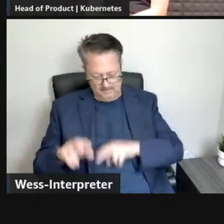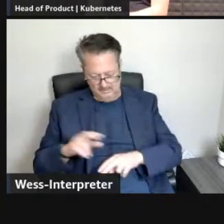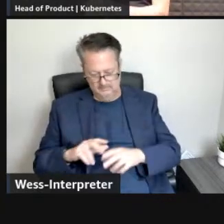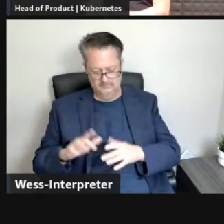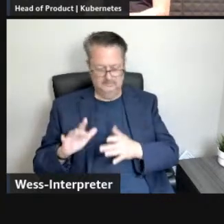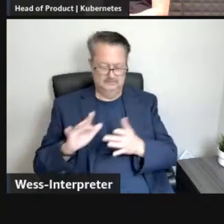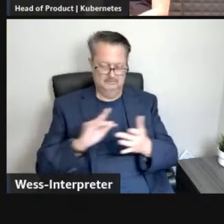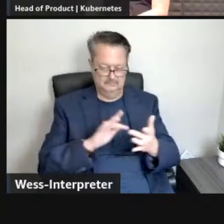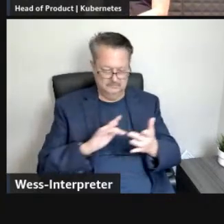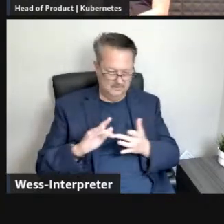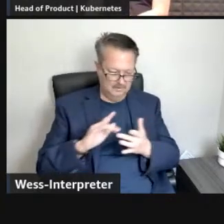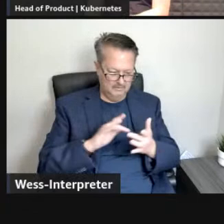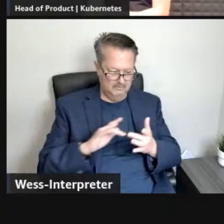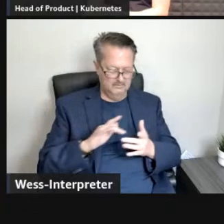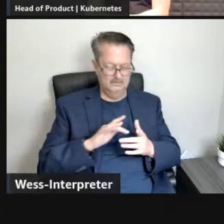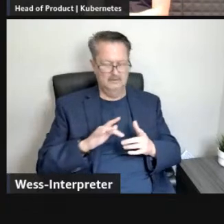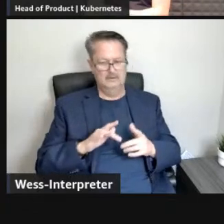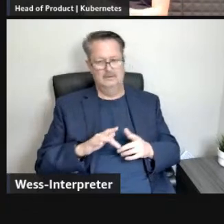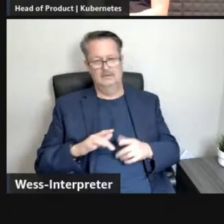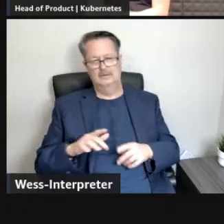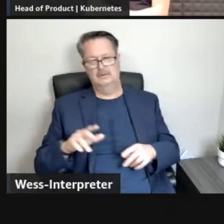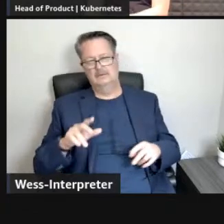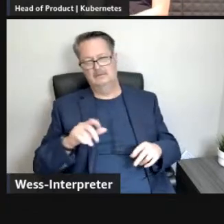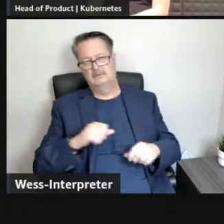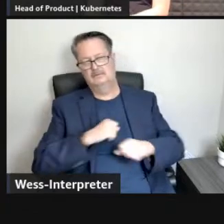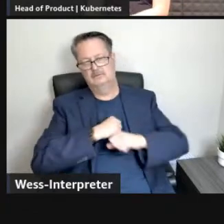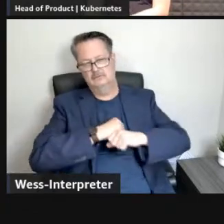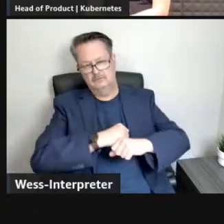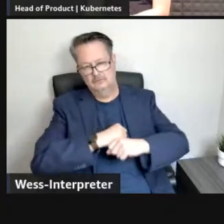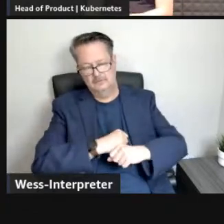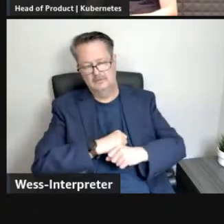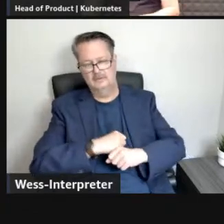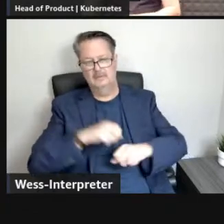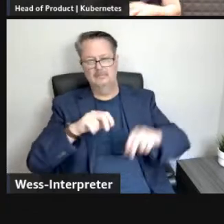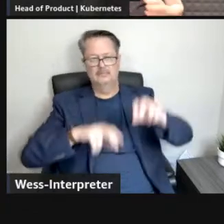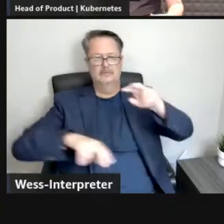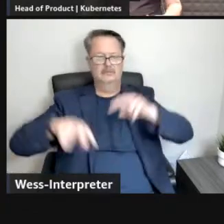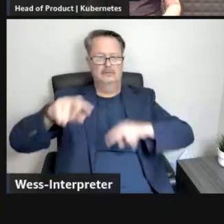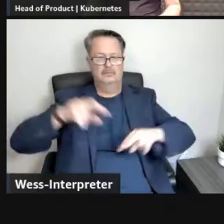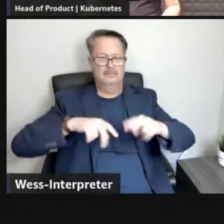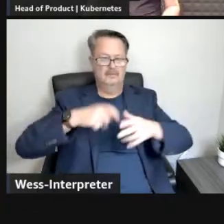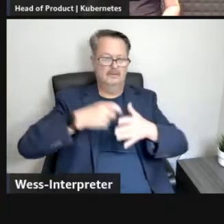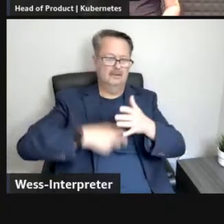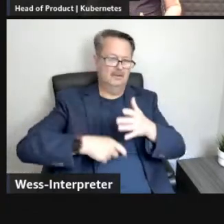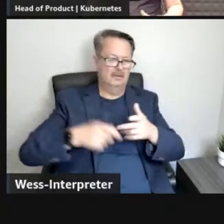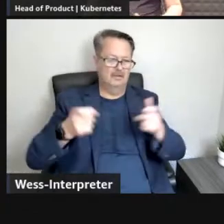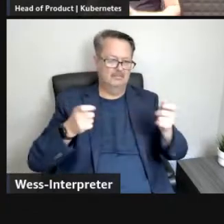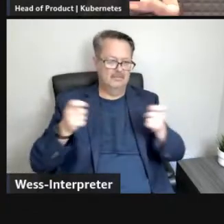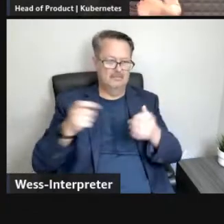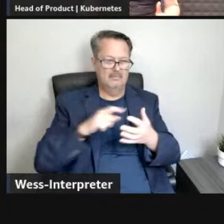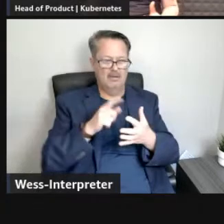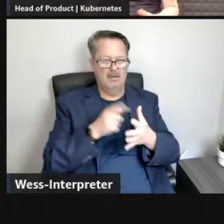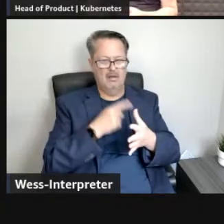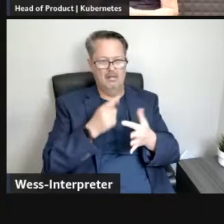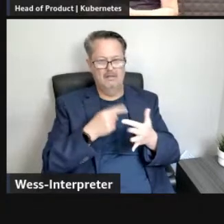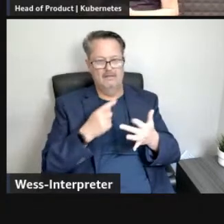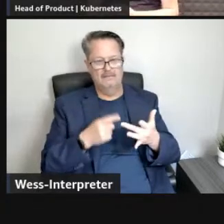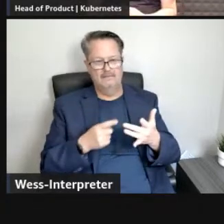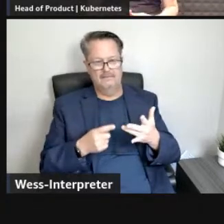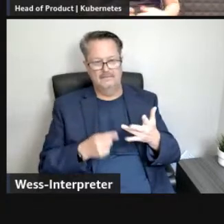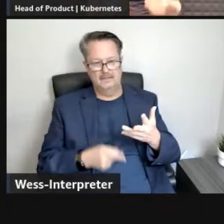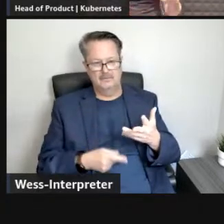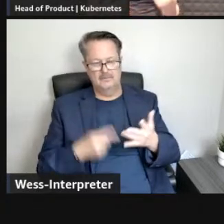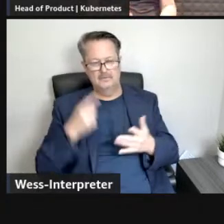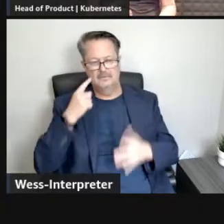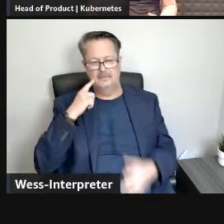security, observability, storage, cost management. All of these capabilities, when you set up your Kubernetes cluster,